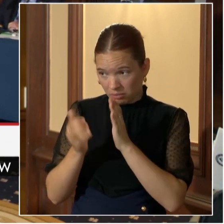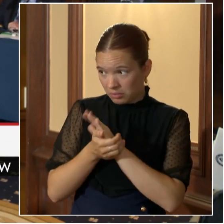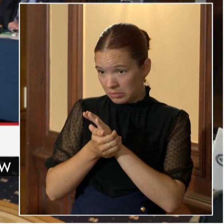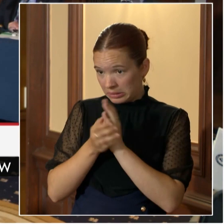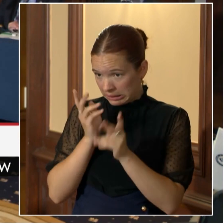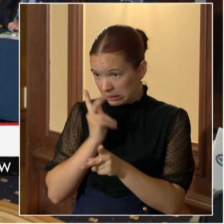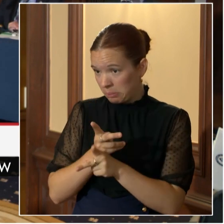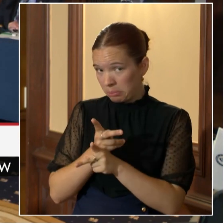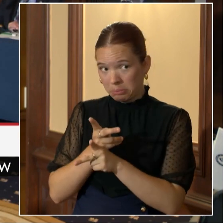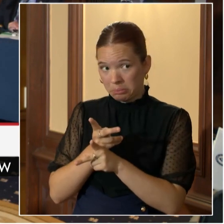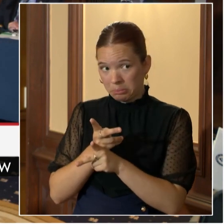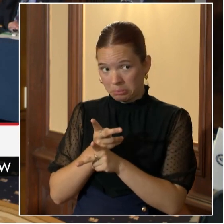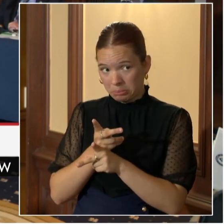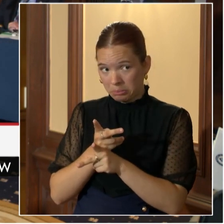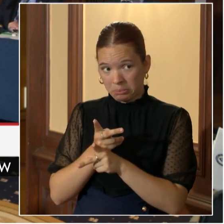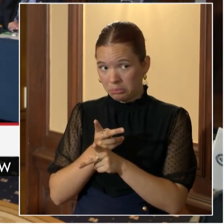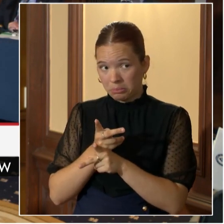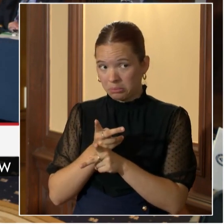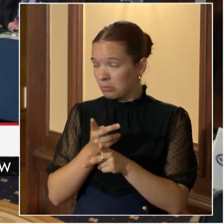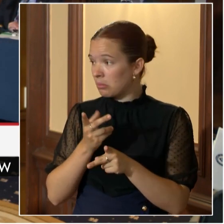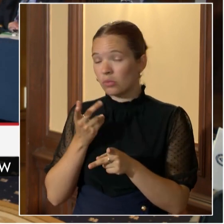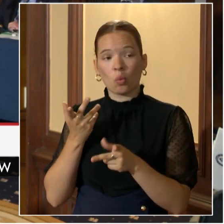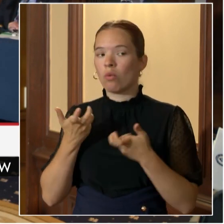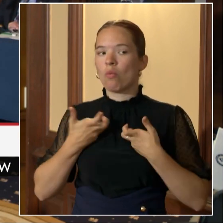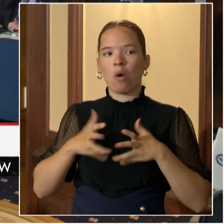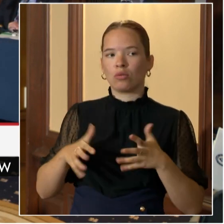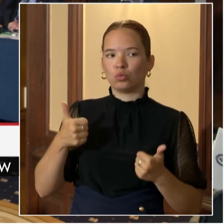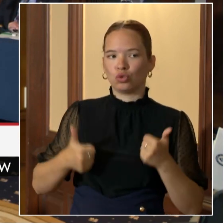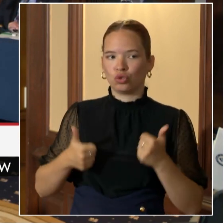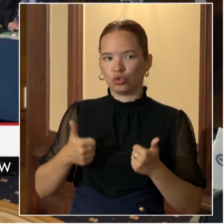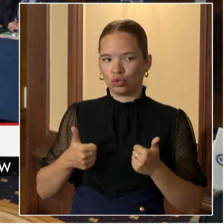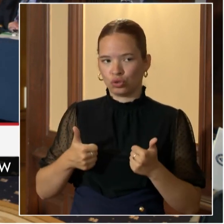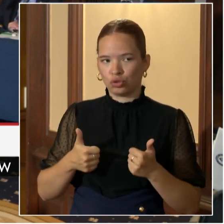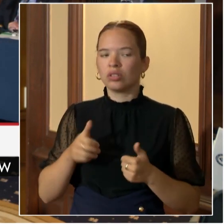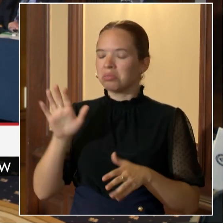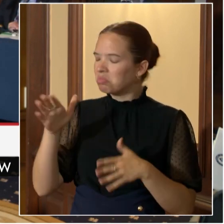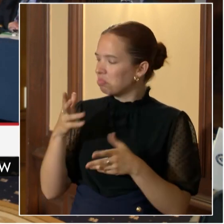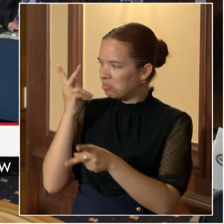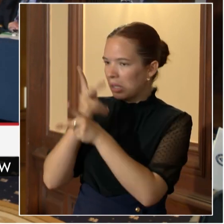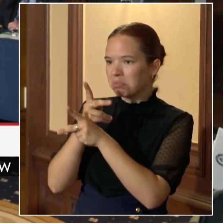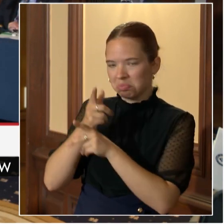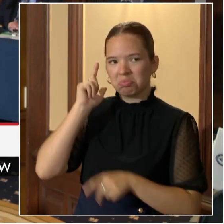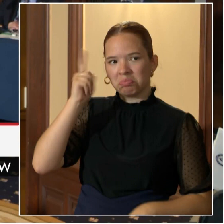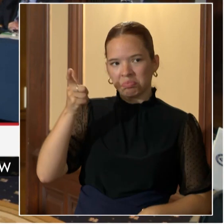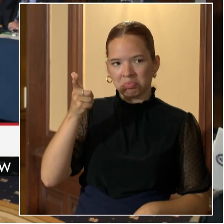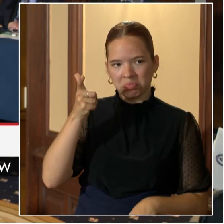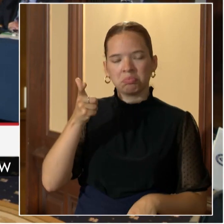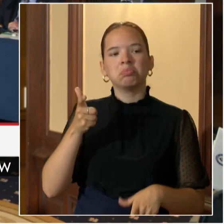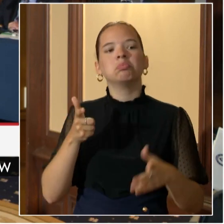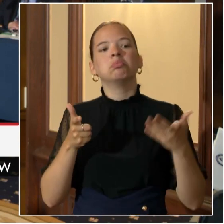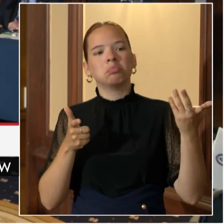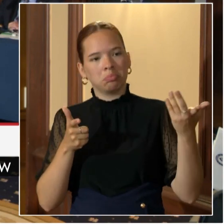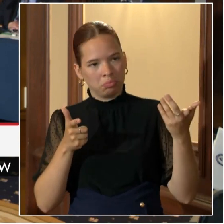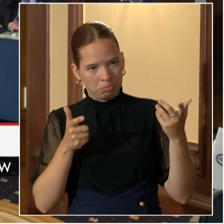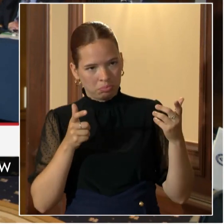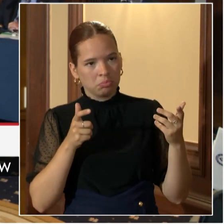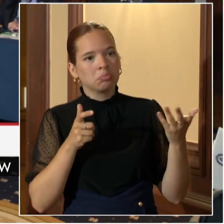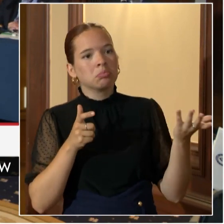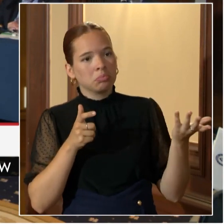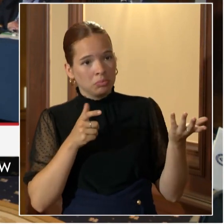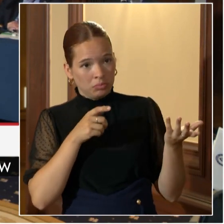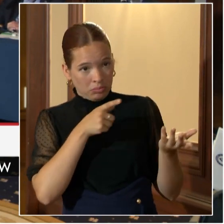So Representative Oyer's amendment is to, what is it again exactly? it was